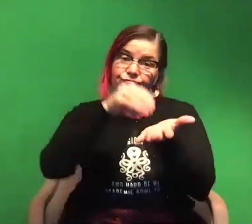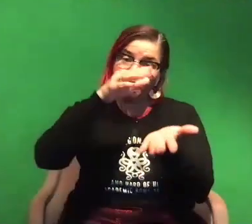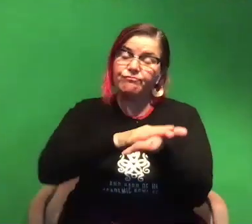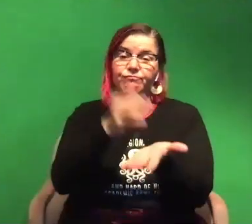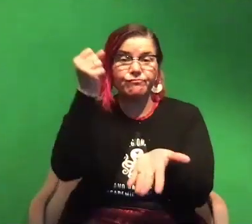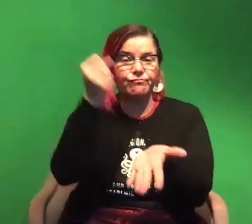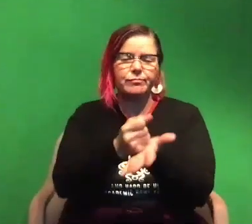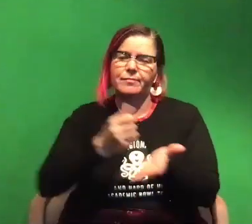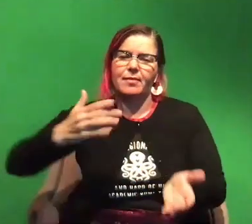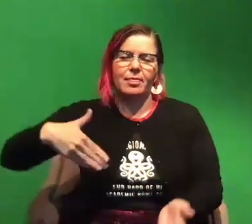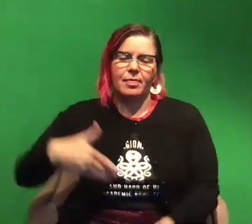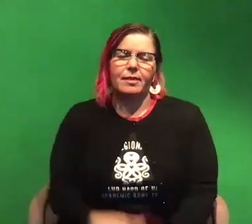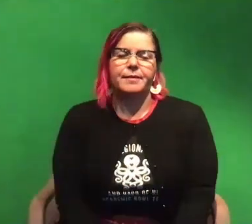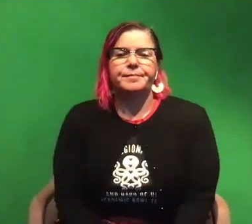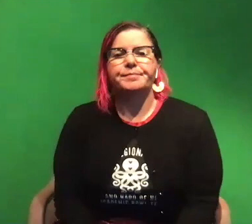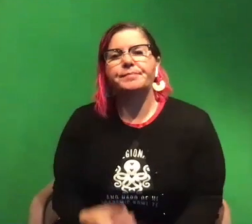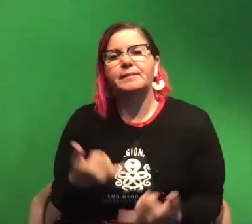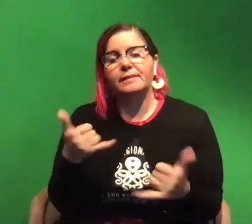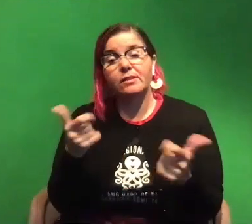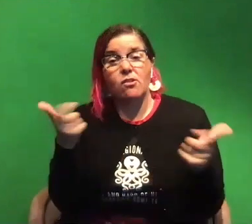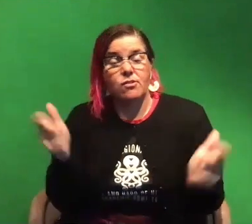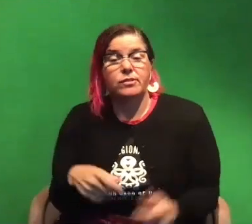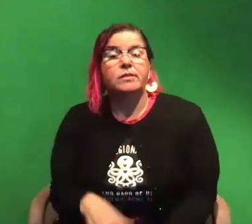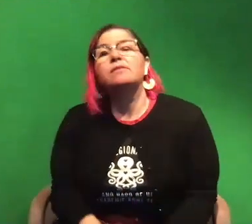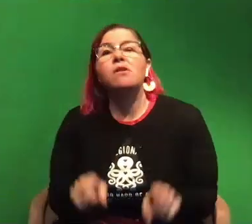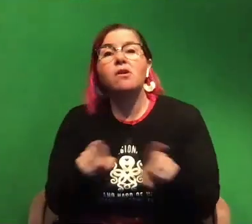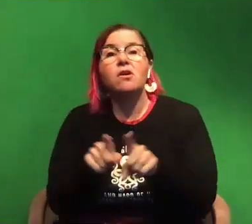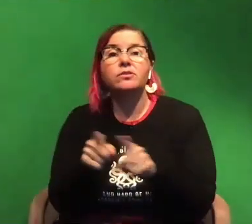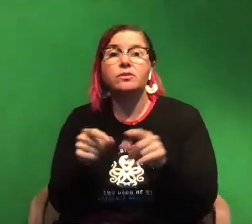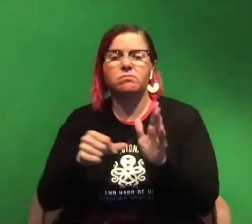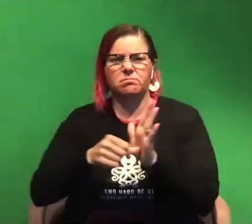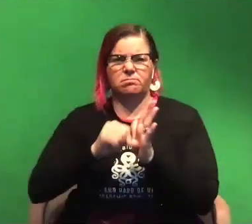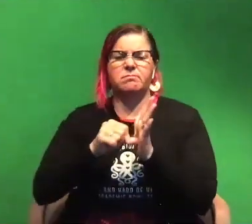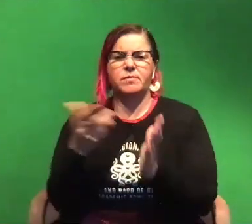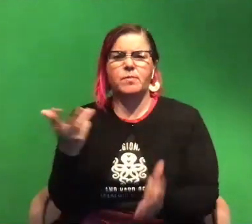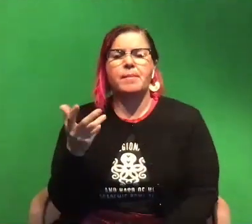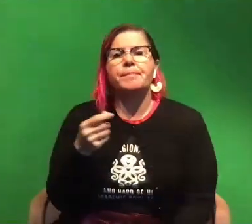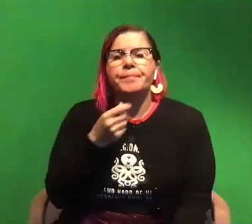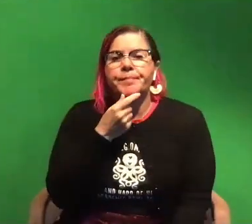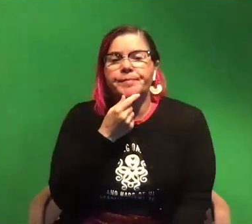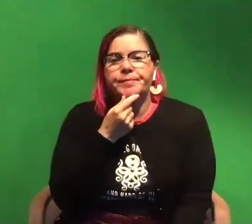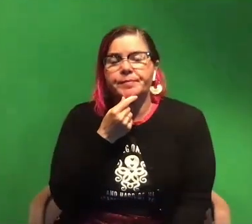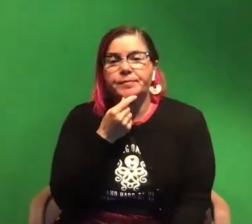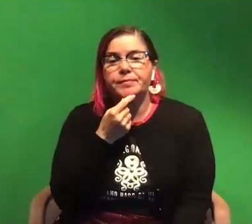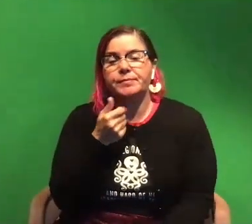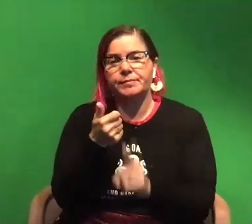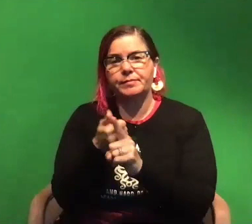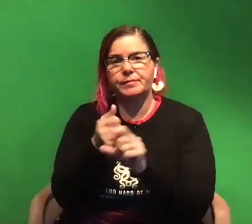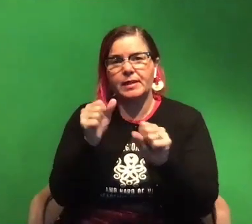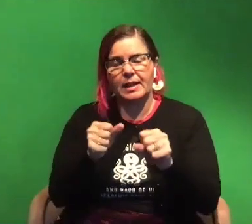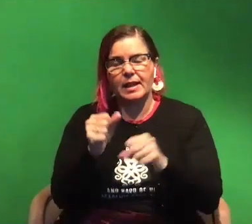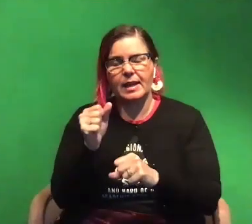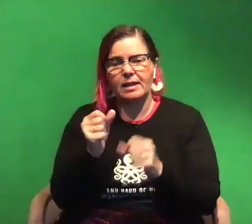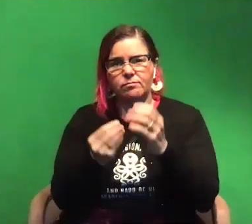my knowledge, so still very large. And what's also very impressive about that is that they're able to achieve that size